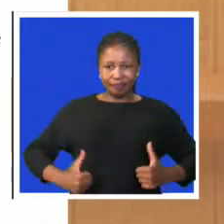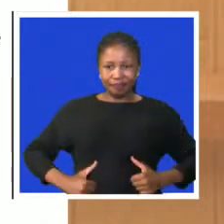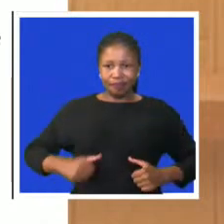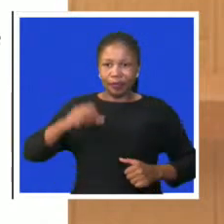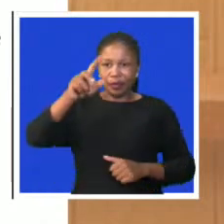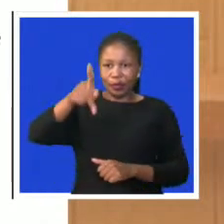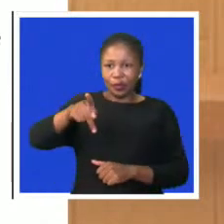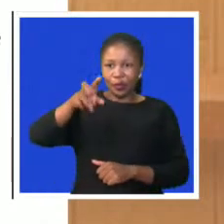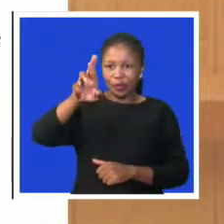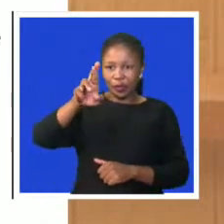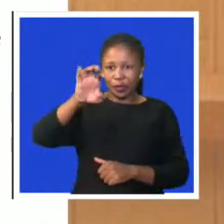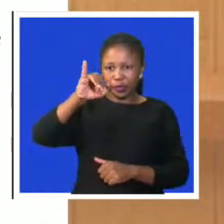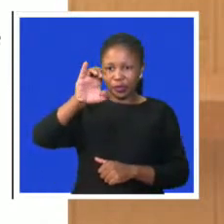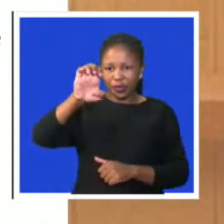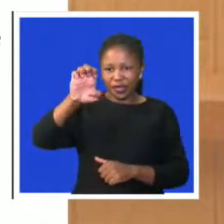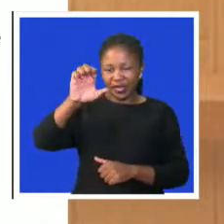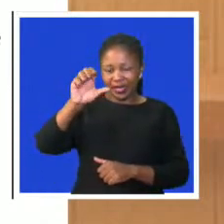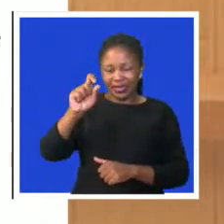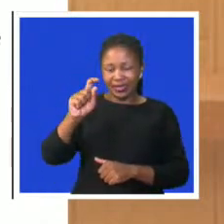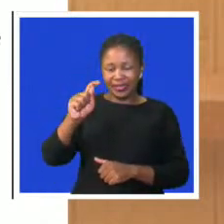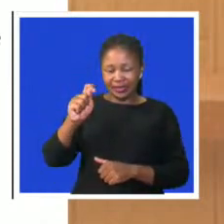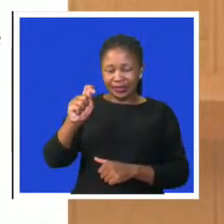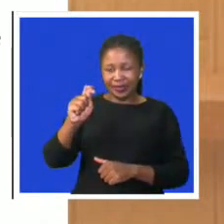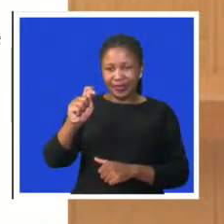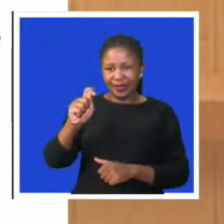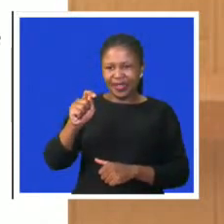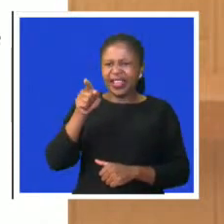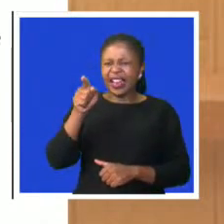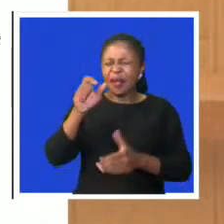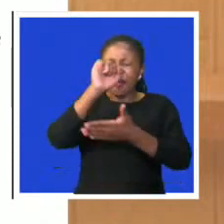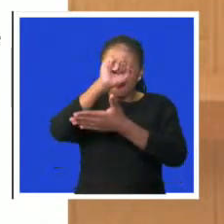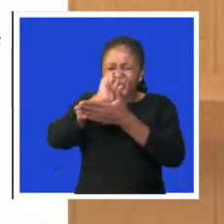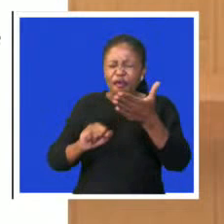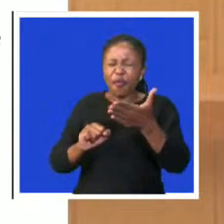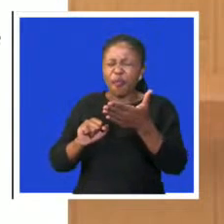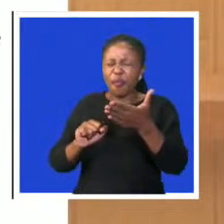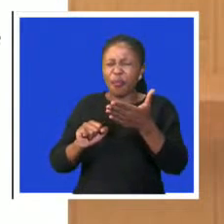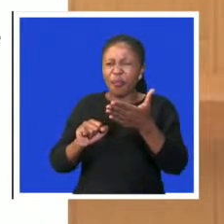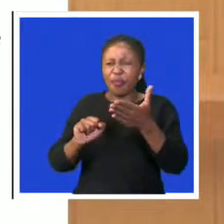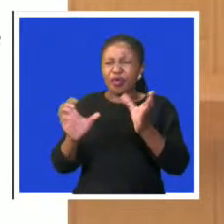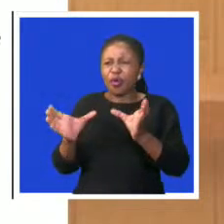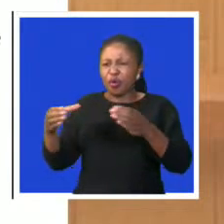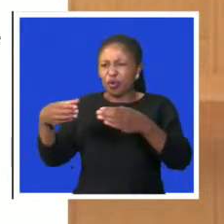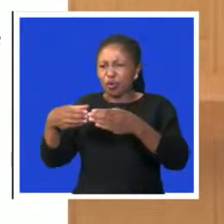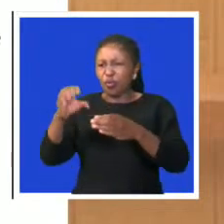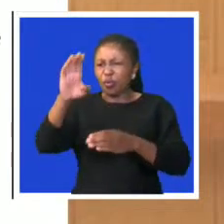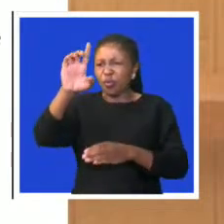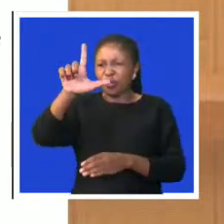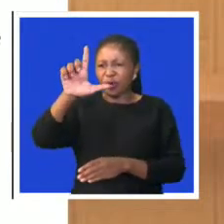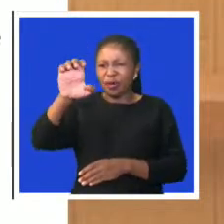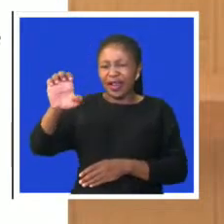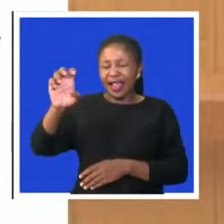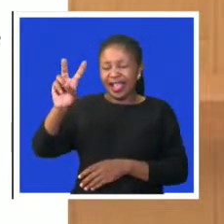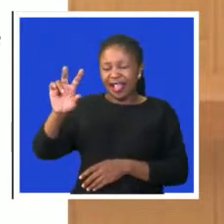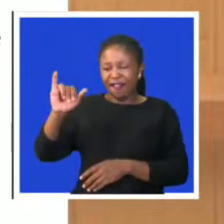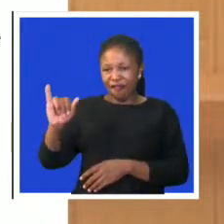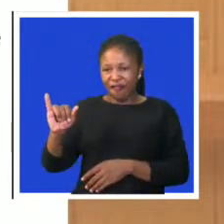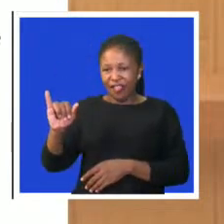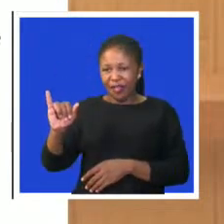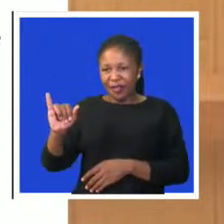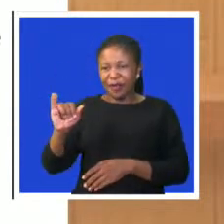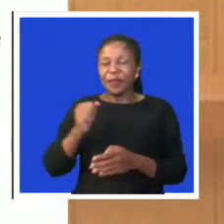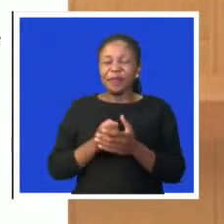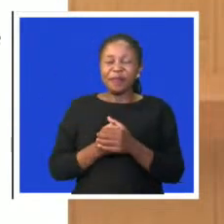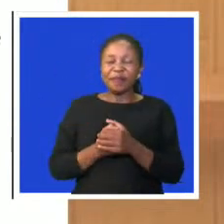from the tribe of Levi. The highest ranking member of the priesthood was the high priest.